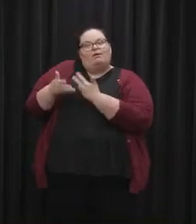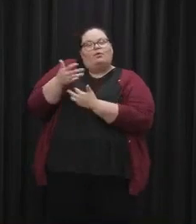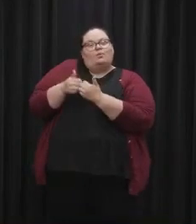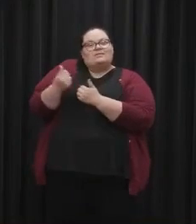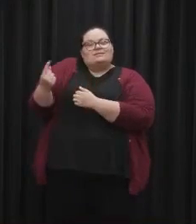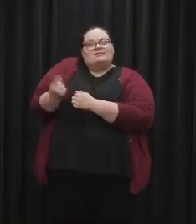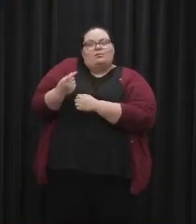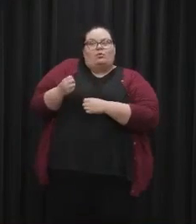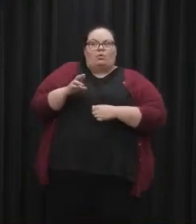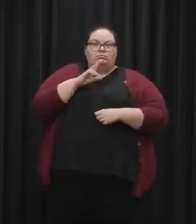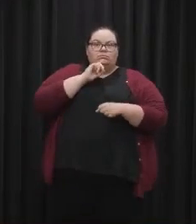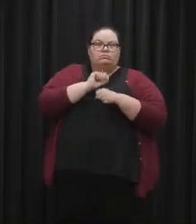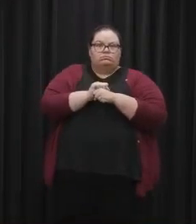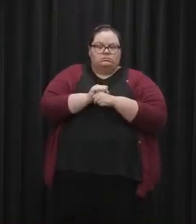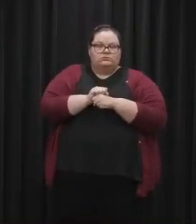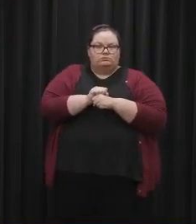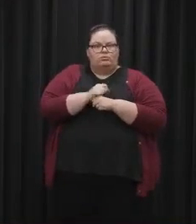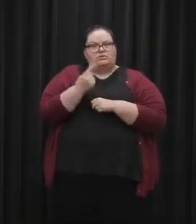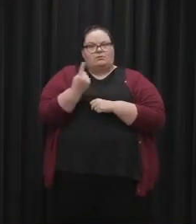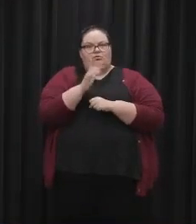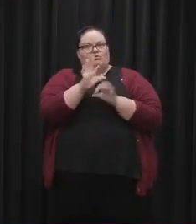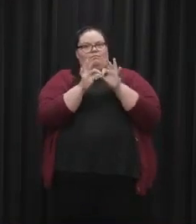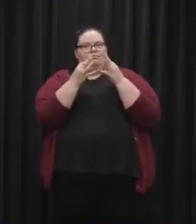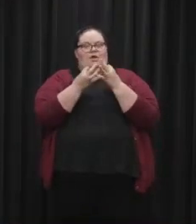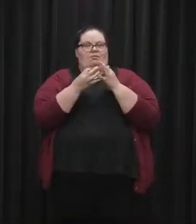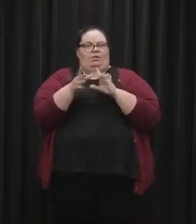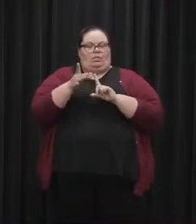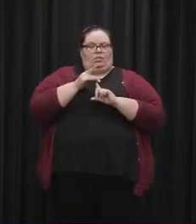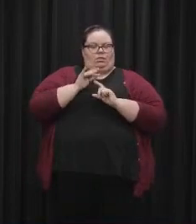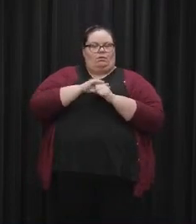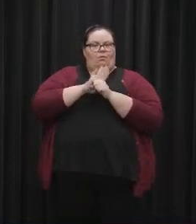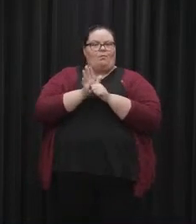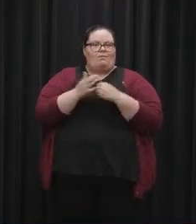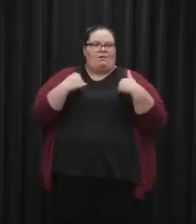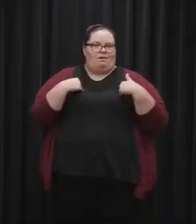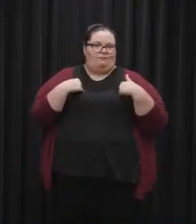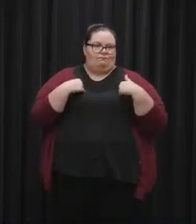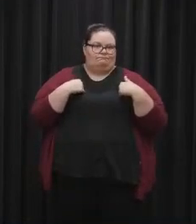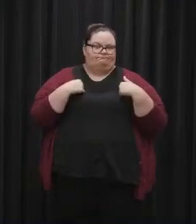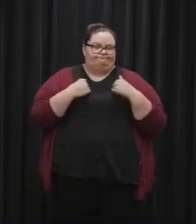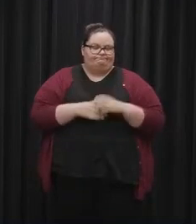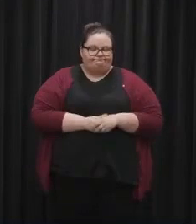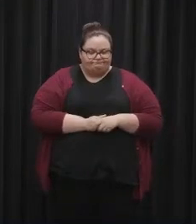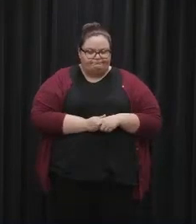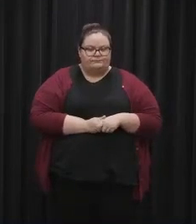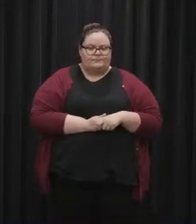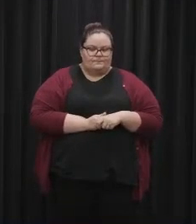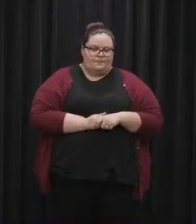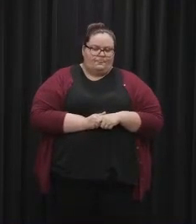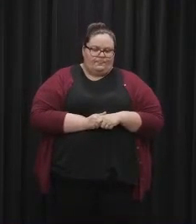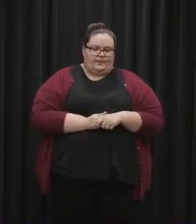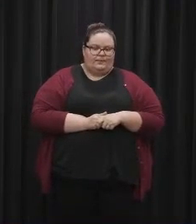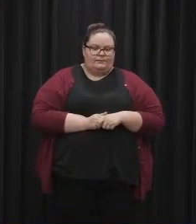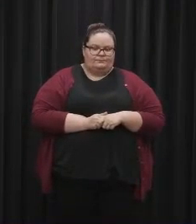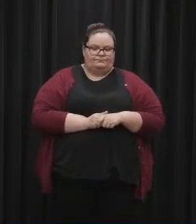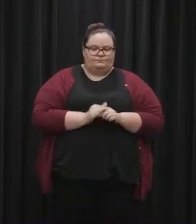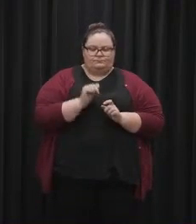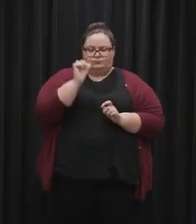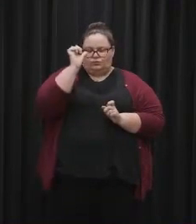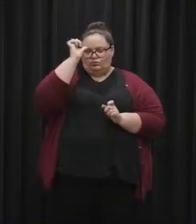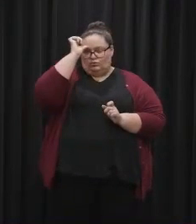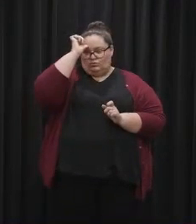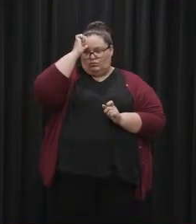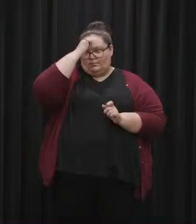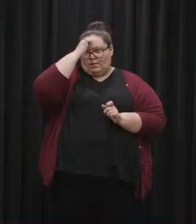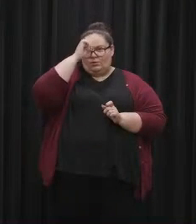contact, or you or your child have been diagnosed with COVID-19 because you were tested and we're calling you with the result. So I want to remind